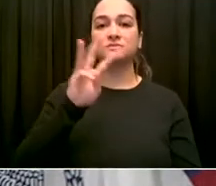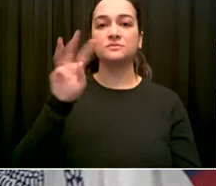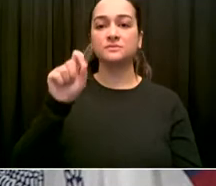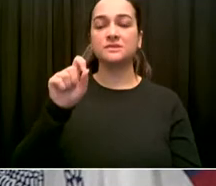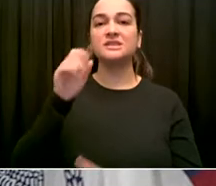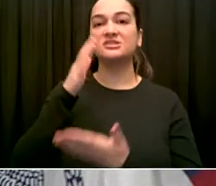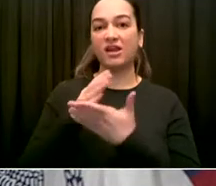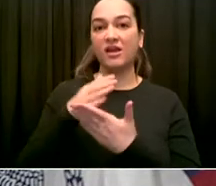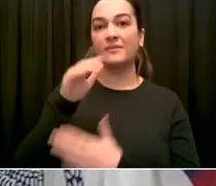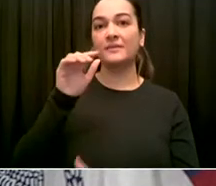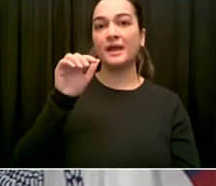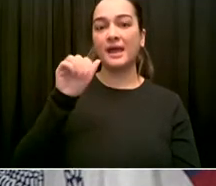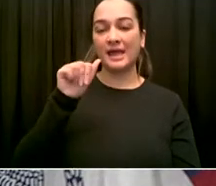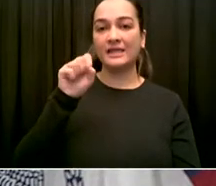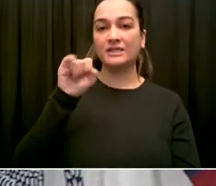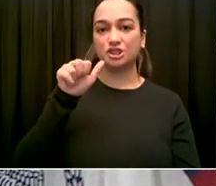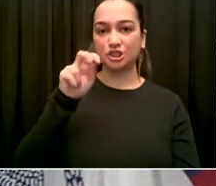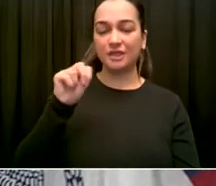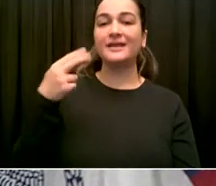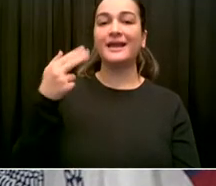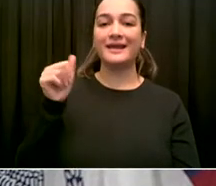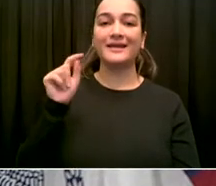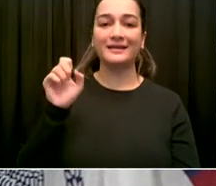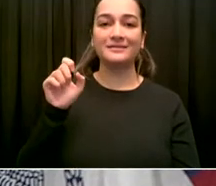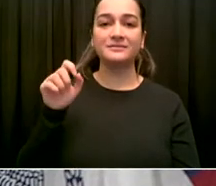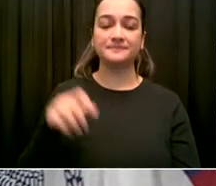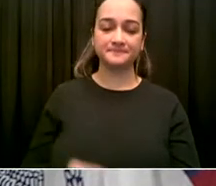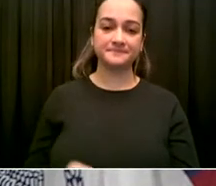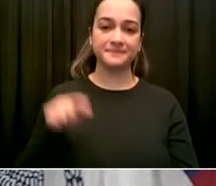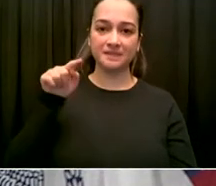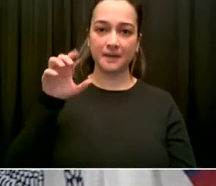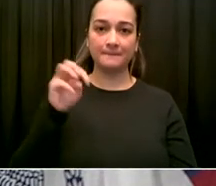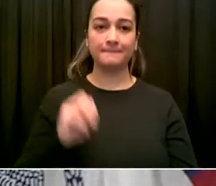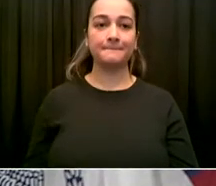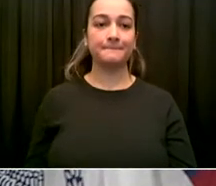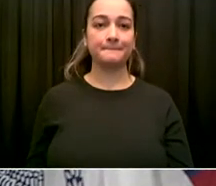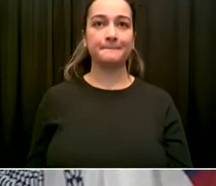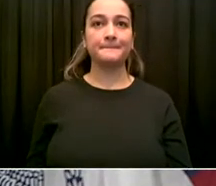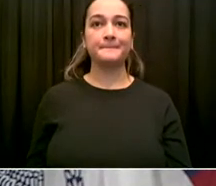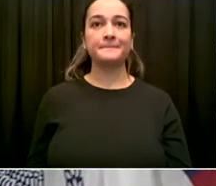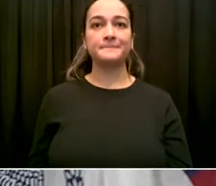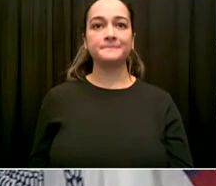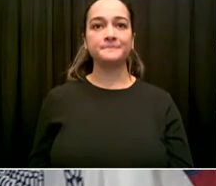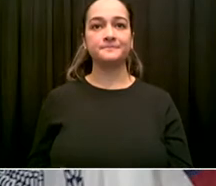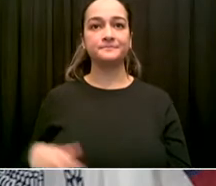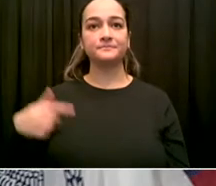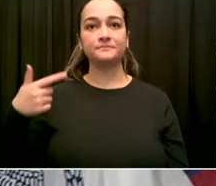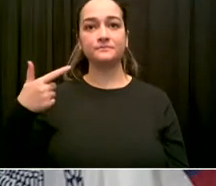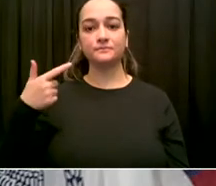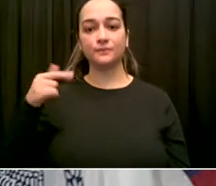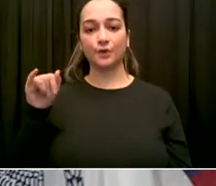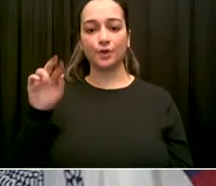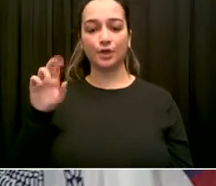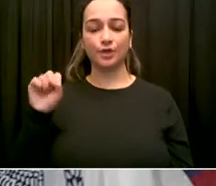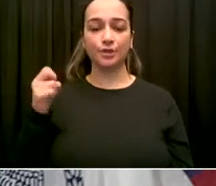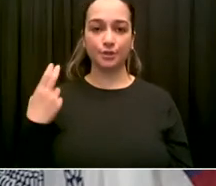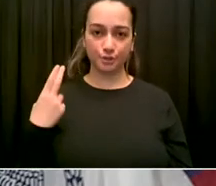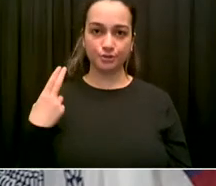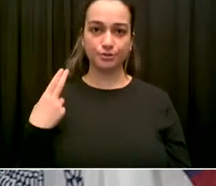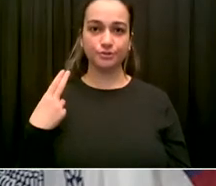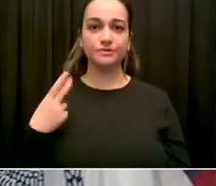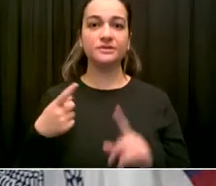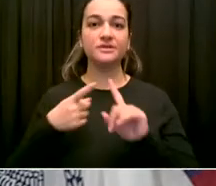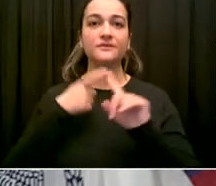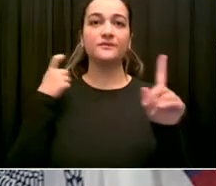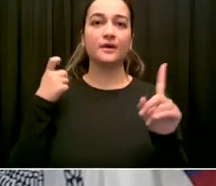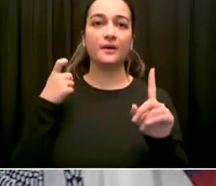Well, Mr. Mayor, thank you for taking me clean up again. I always ask you about street safety issues and how we can reduce road violence, but I know